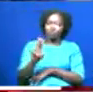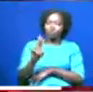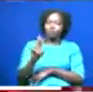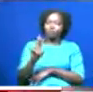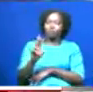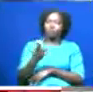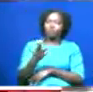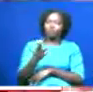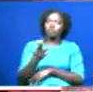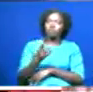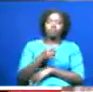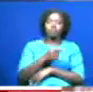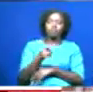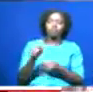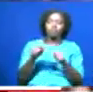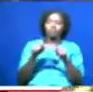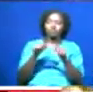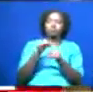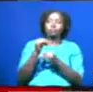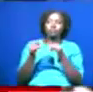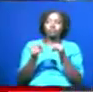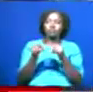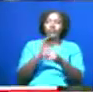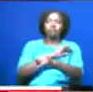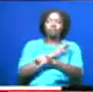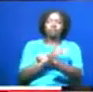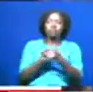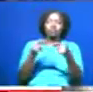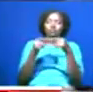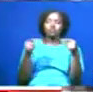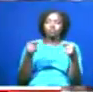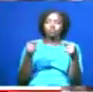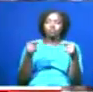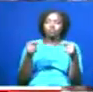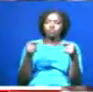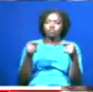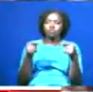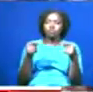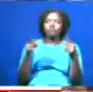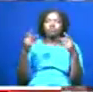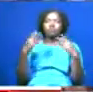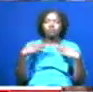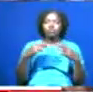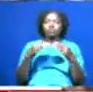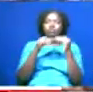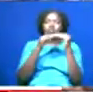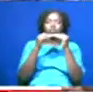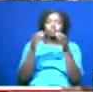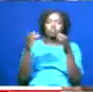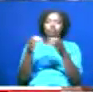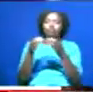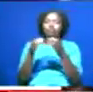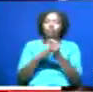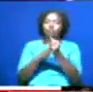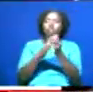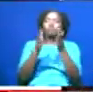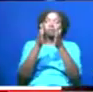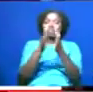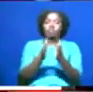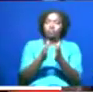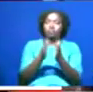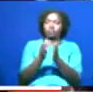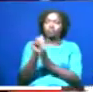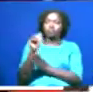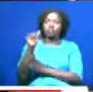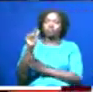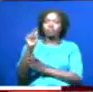of Tunis. And finally, Nigeria's opposition outfit, the People's Democratic Party, led by its presidential candidate Atiku